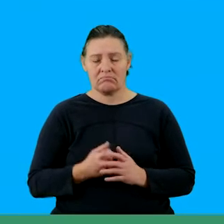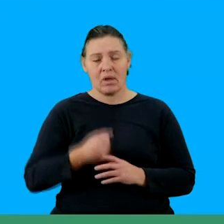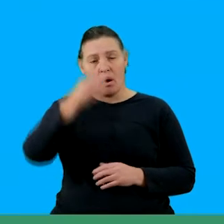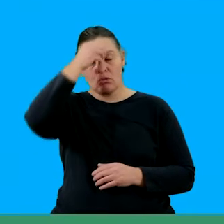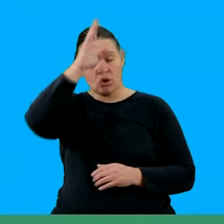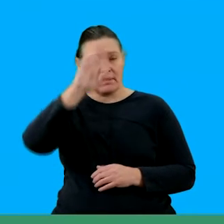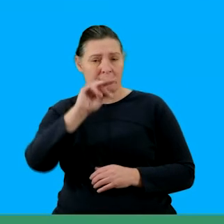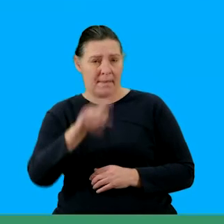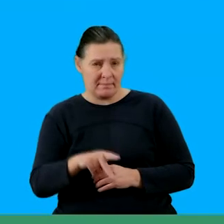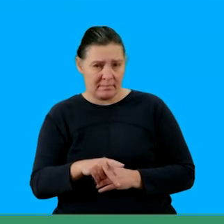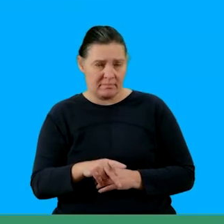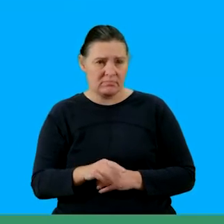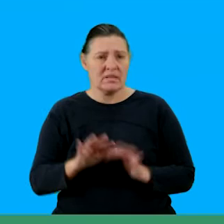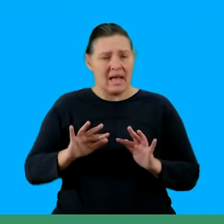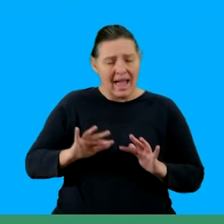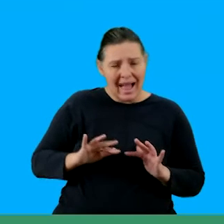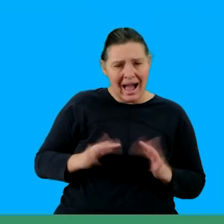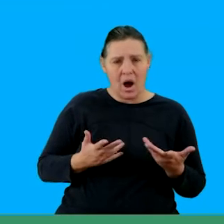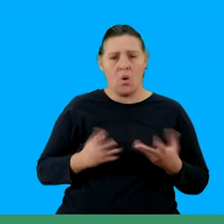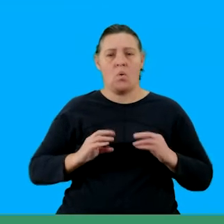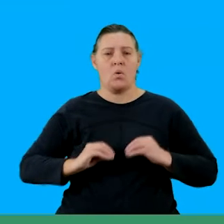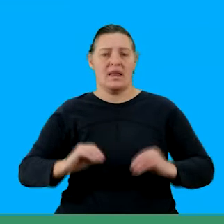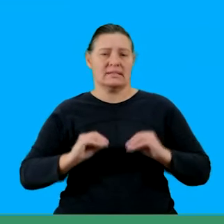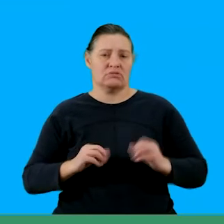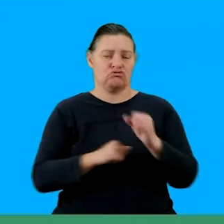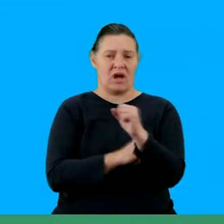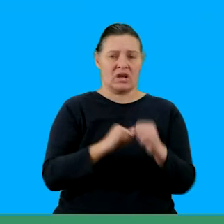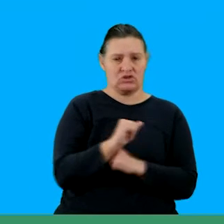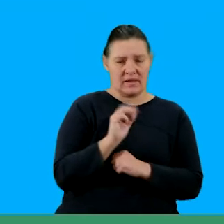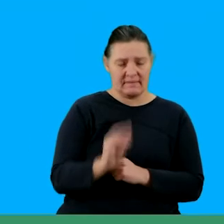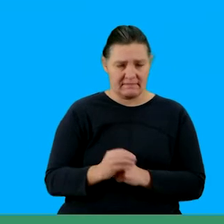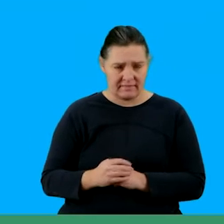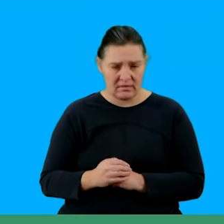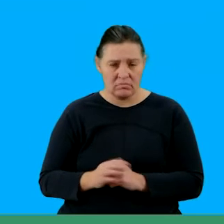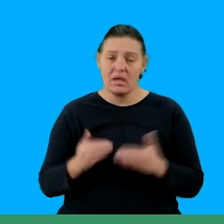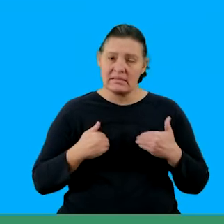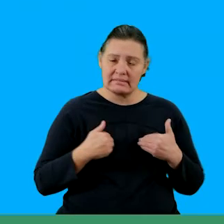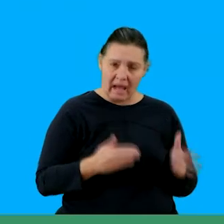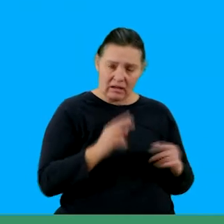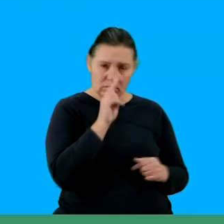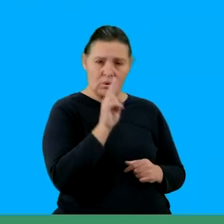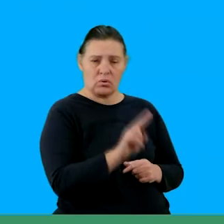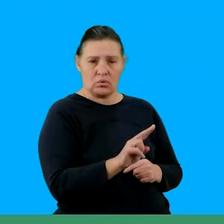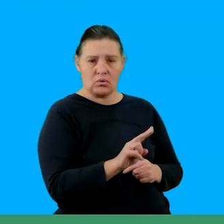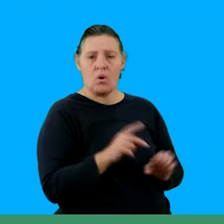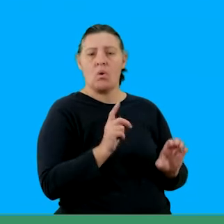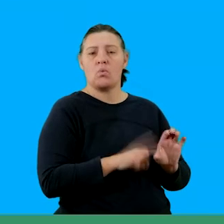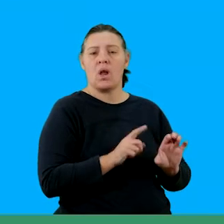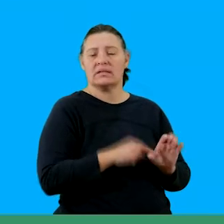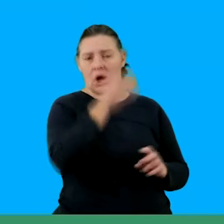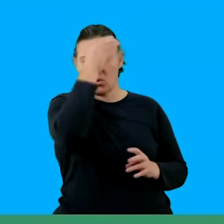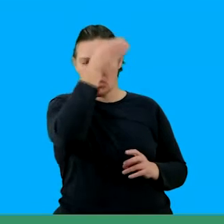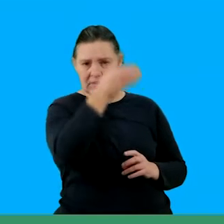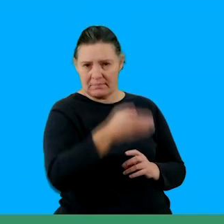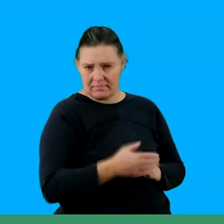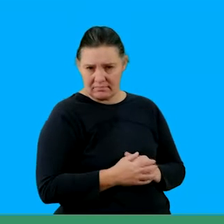Our concept map. This is how our lesson is going to be structured. We will start by looking into the quality